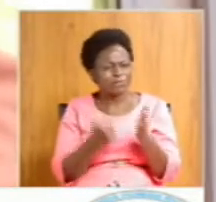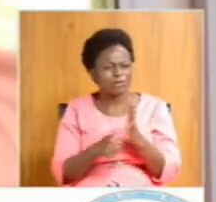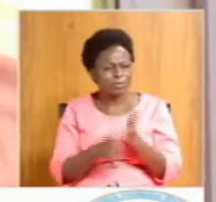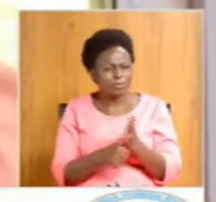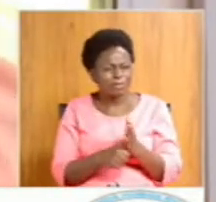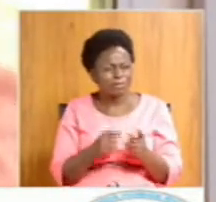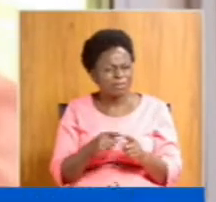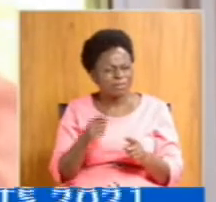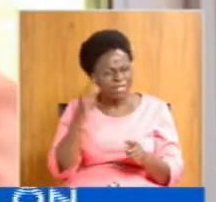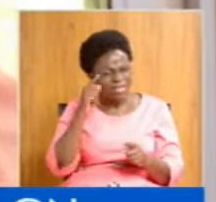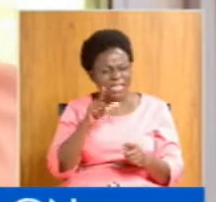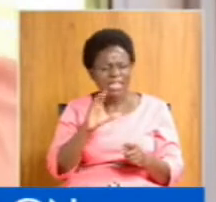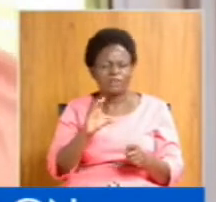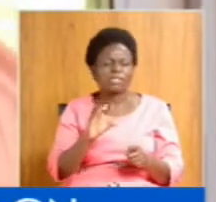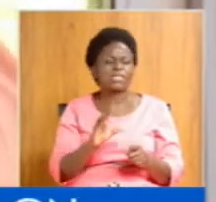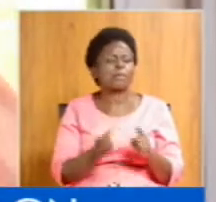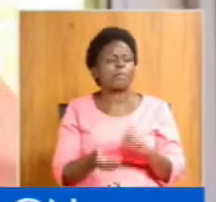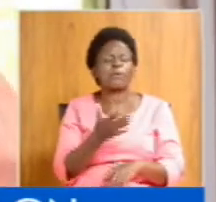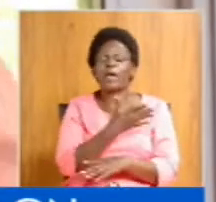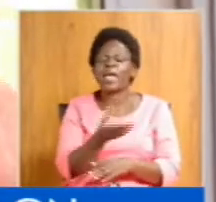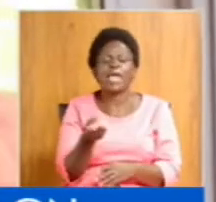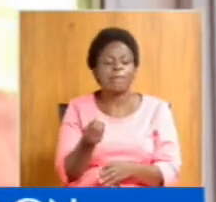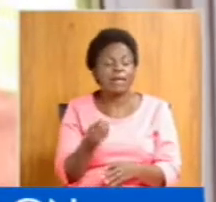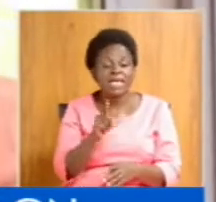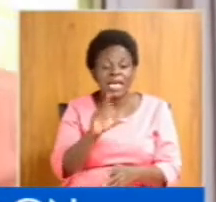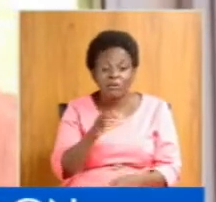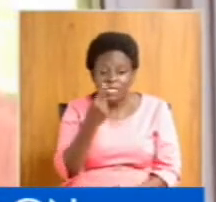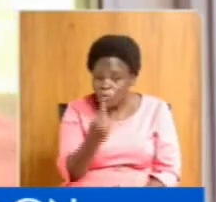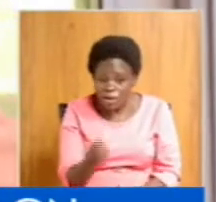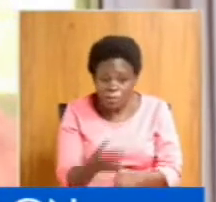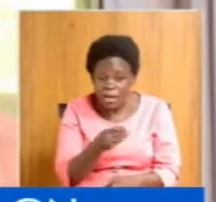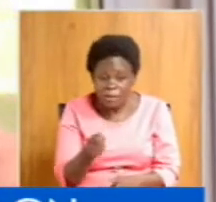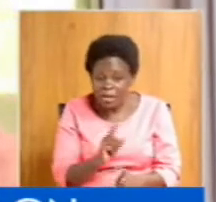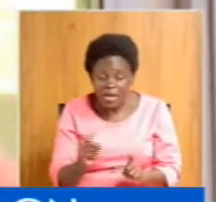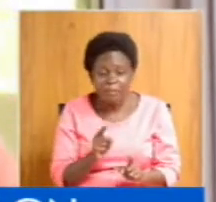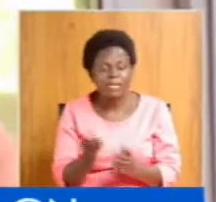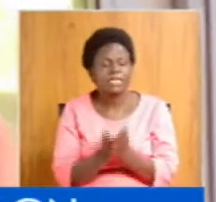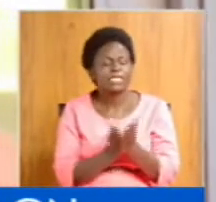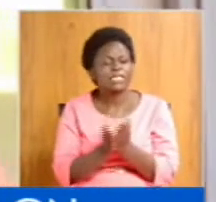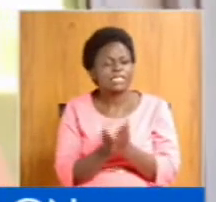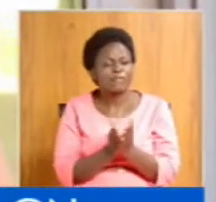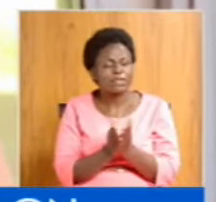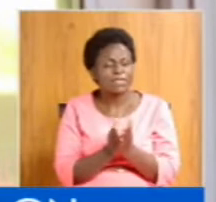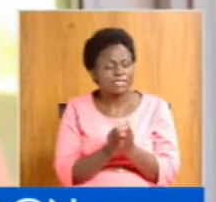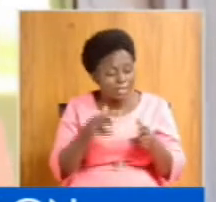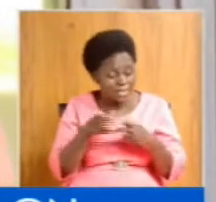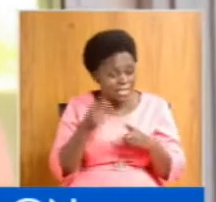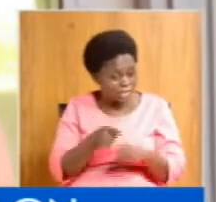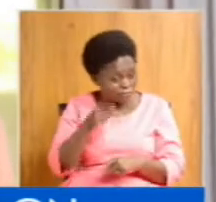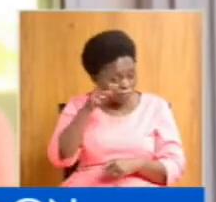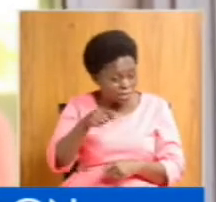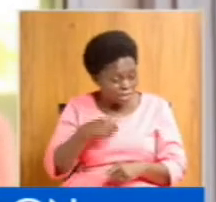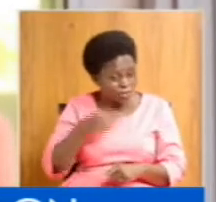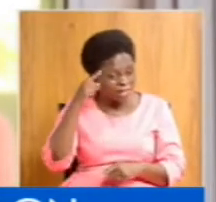I don't think the LC has ever received any money. The LC1. Yet services are supposed to come to start from there. So